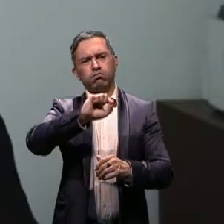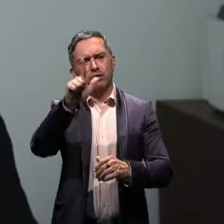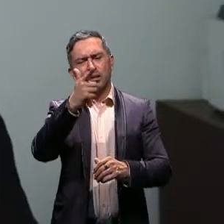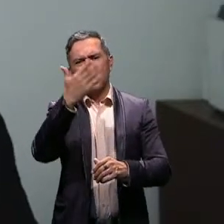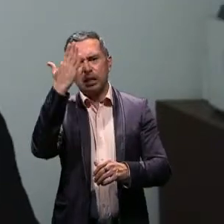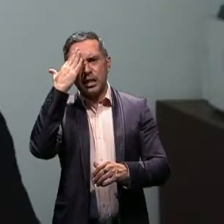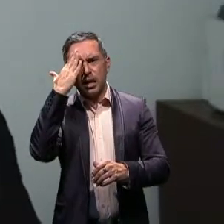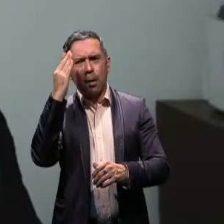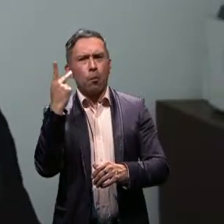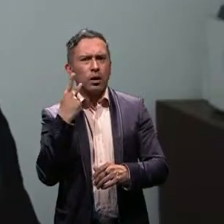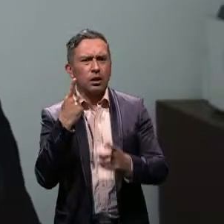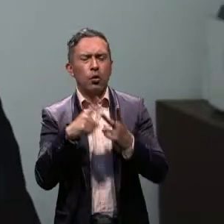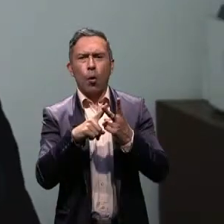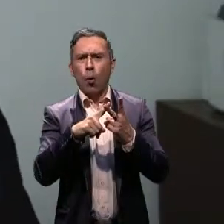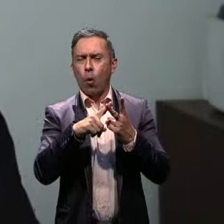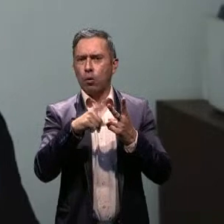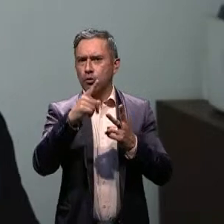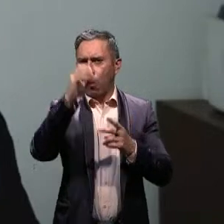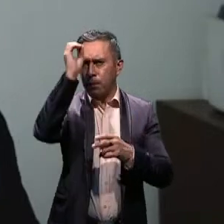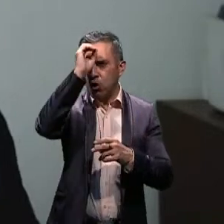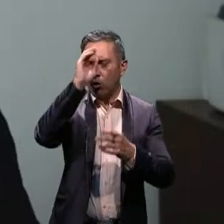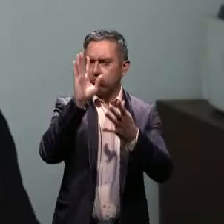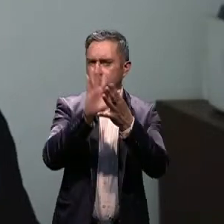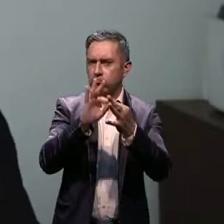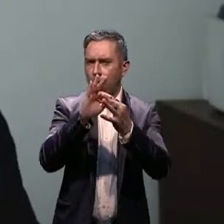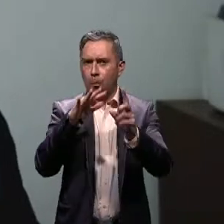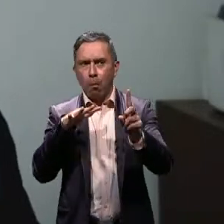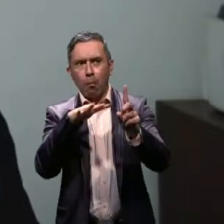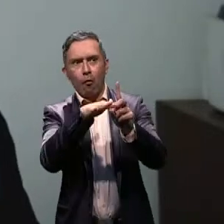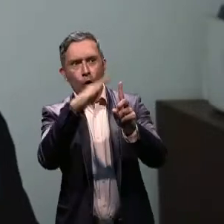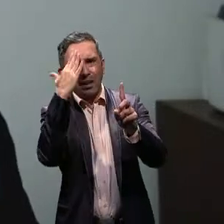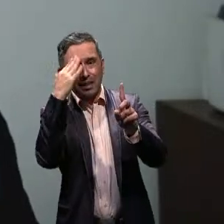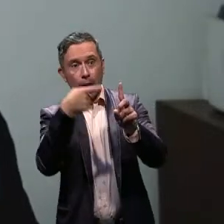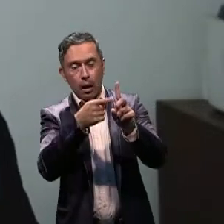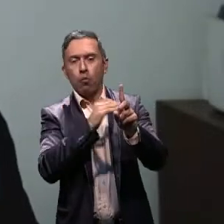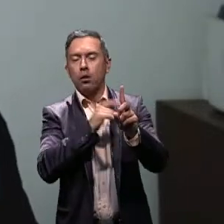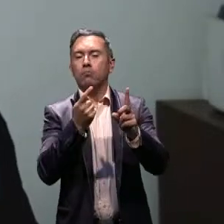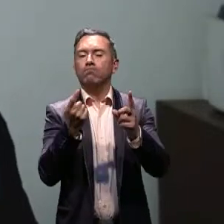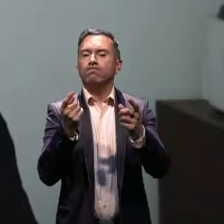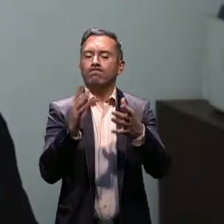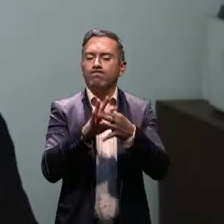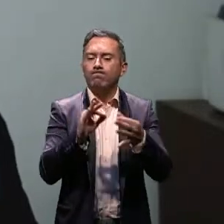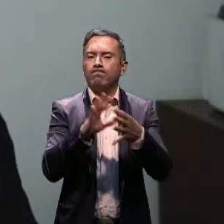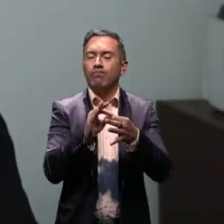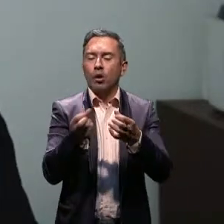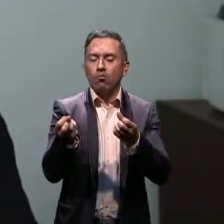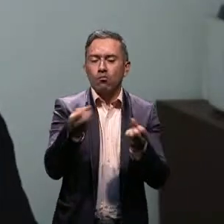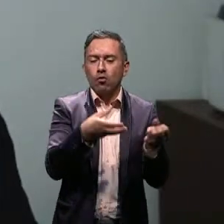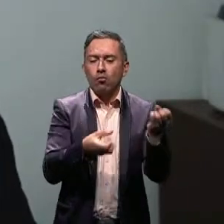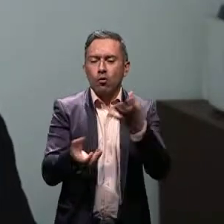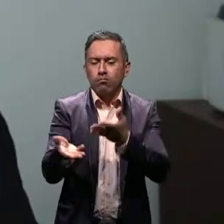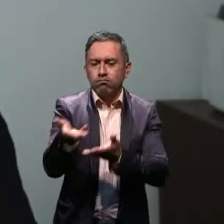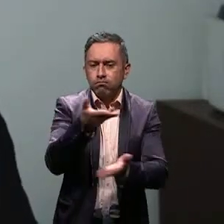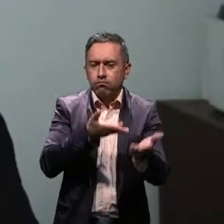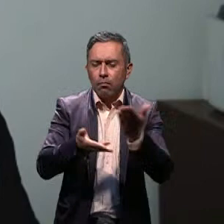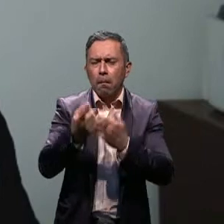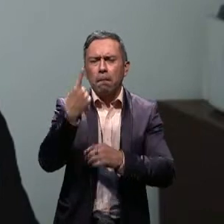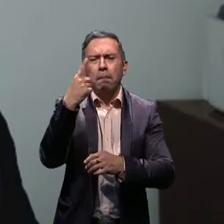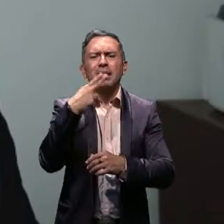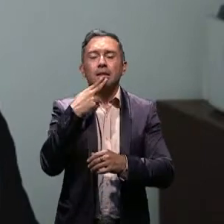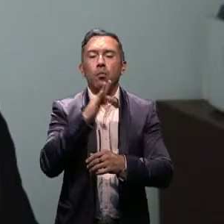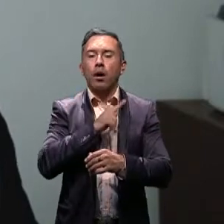associations, journalists, political leaders, opinion leaders, etc. This reflection and this exchange of